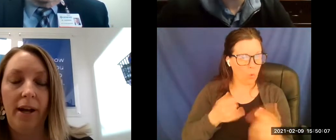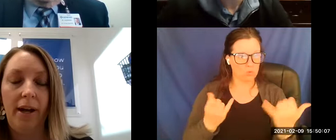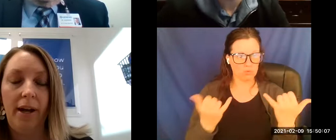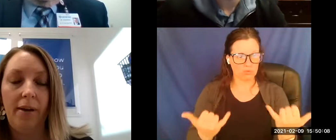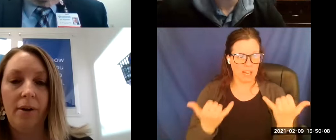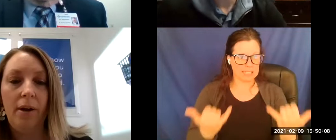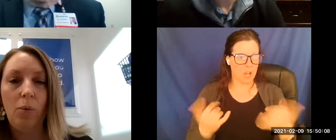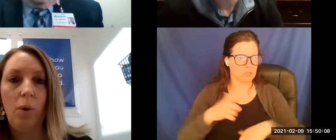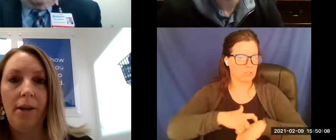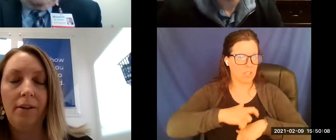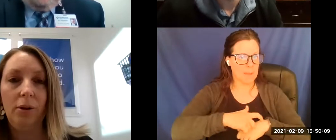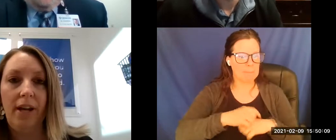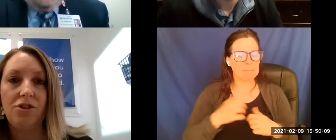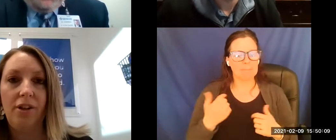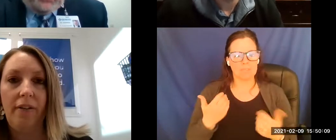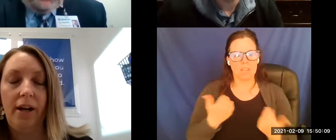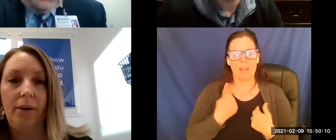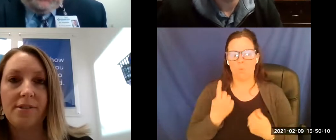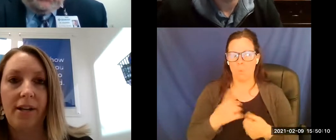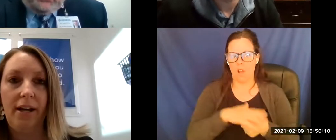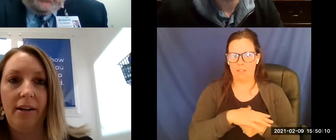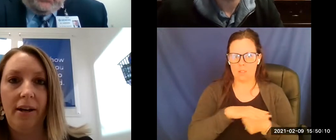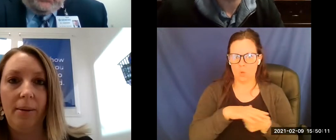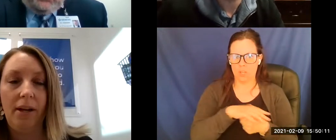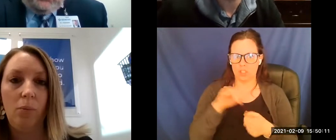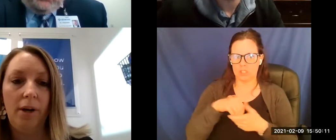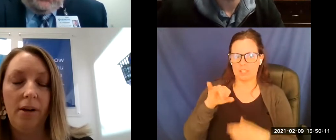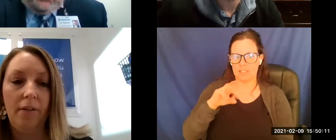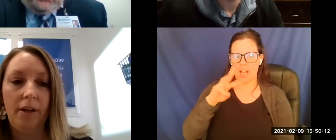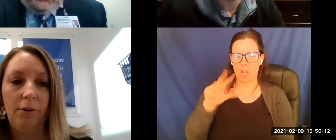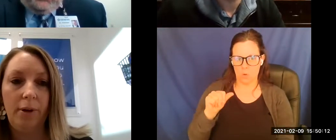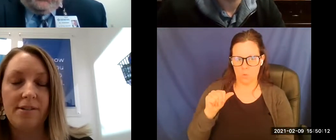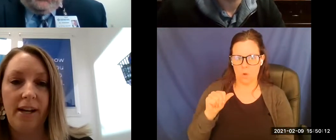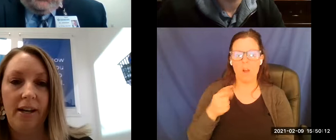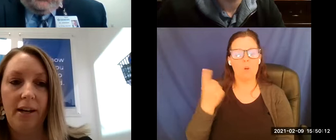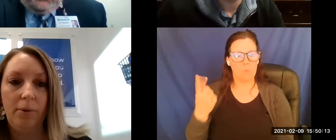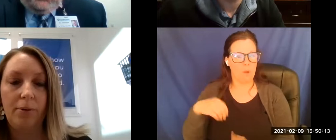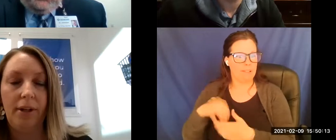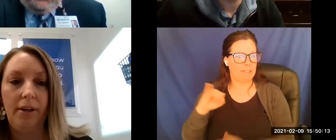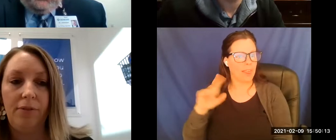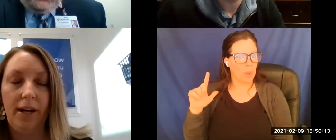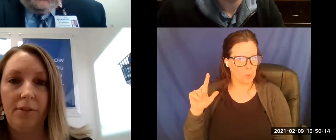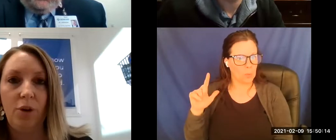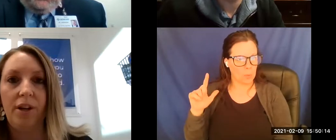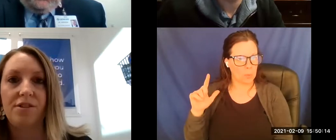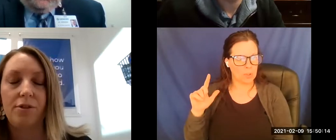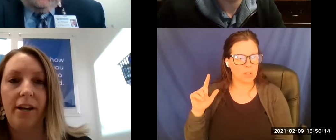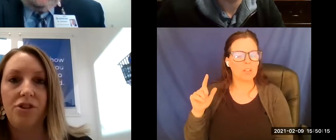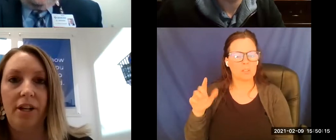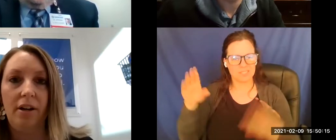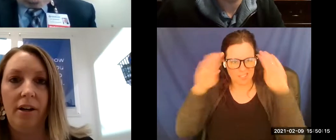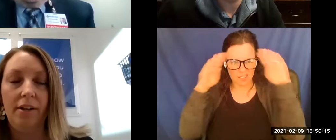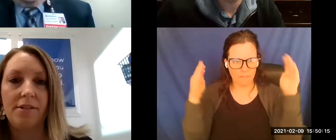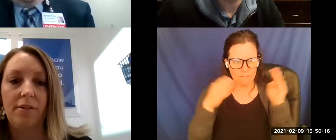we have one location on the Iowa side and one on the Illinois side. And we've really kind of had a focused